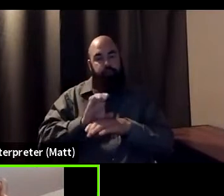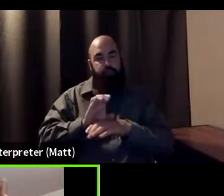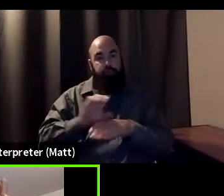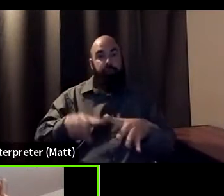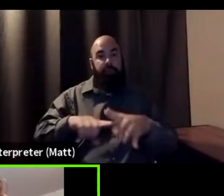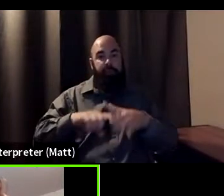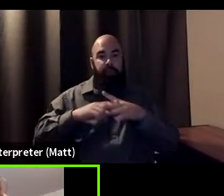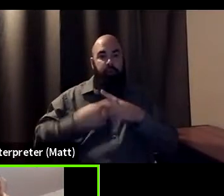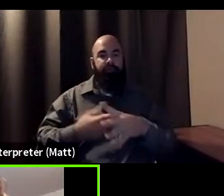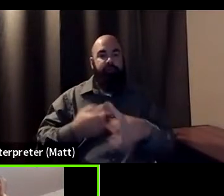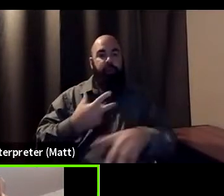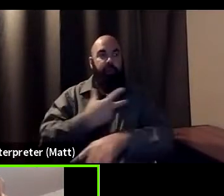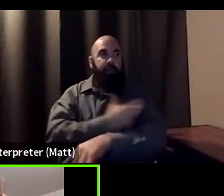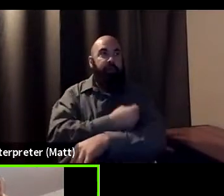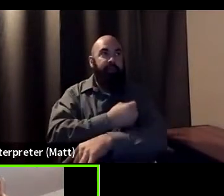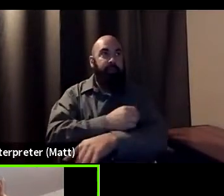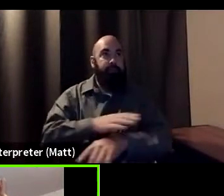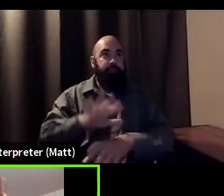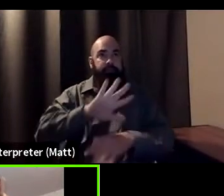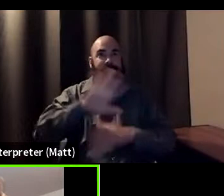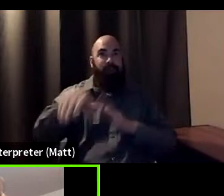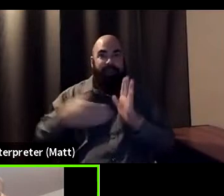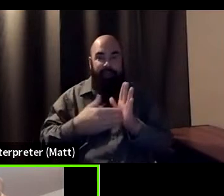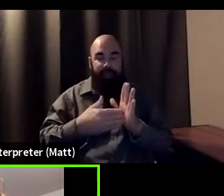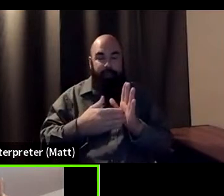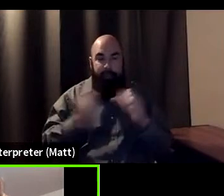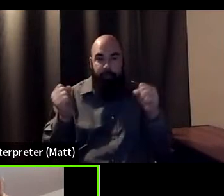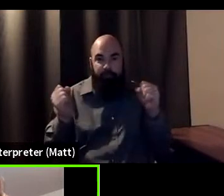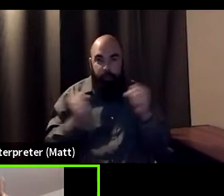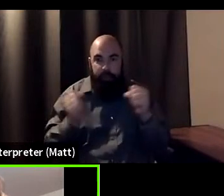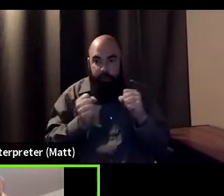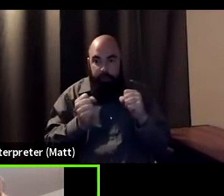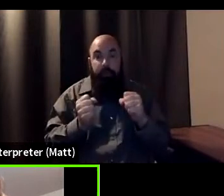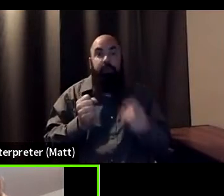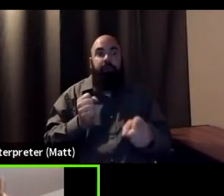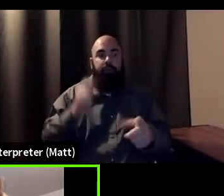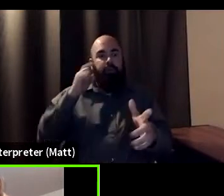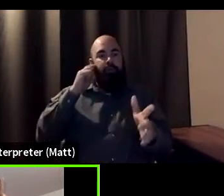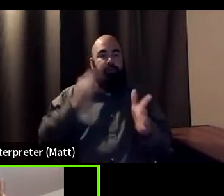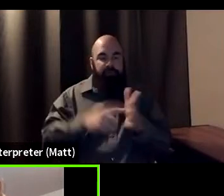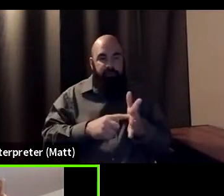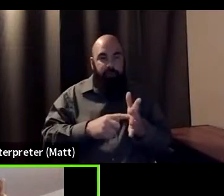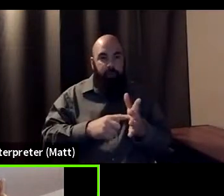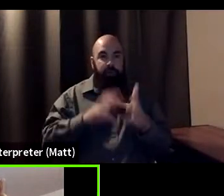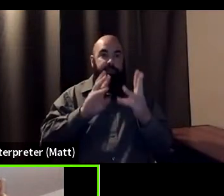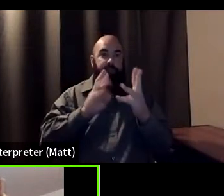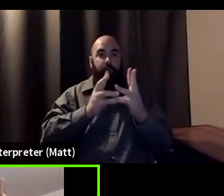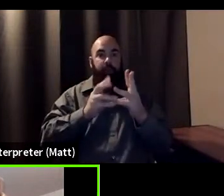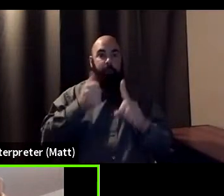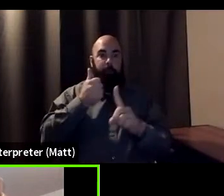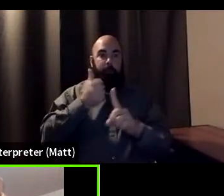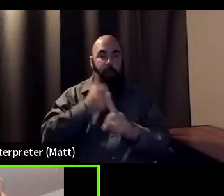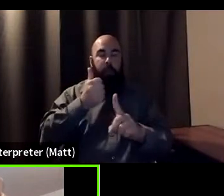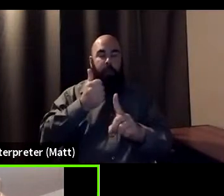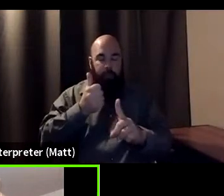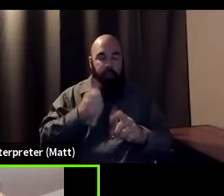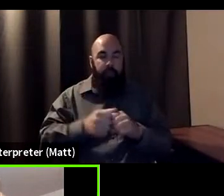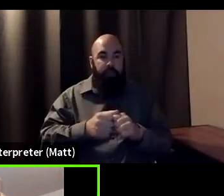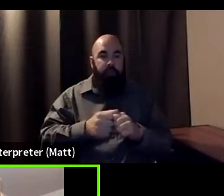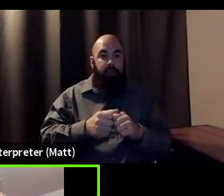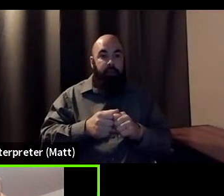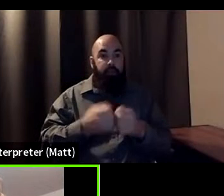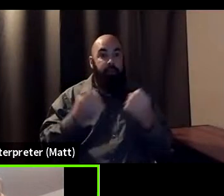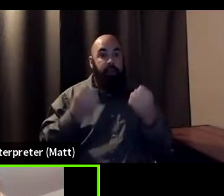this vaccination effort in the middle of winter, and we've already seen some of the issues with weather. We did a lot of